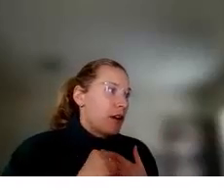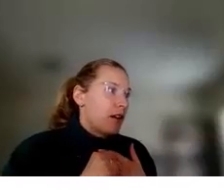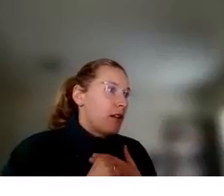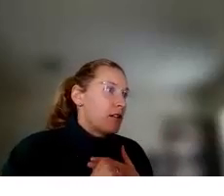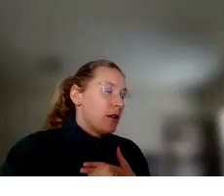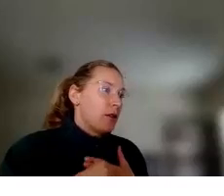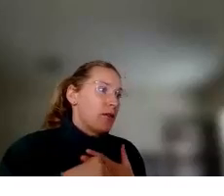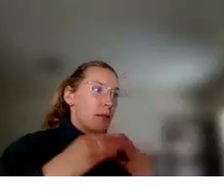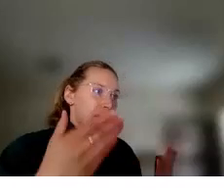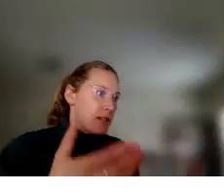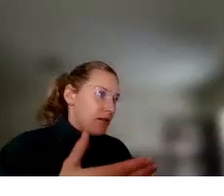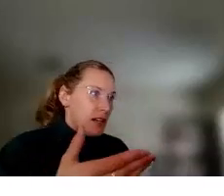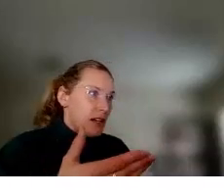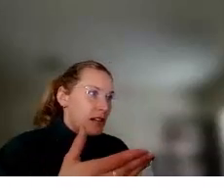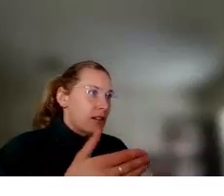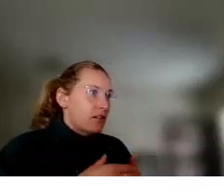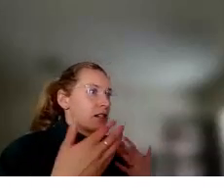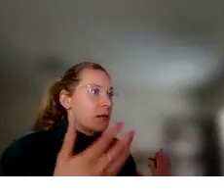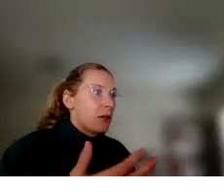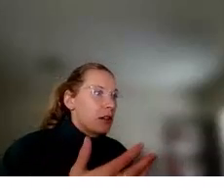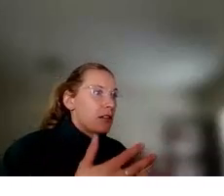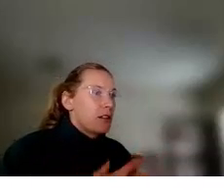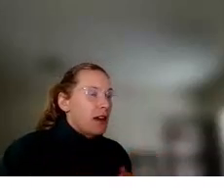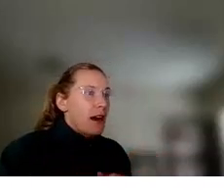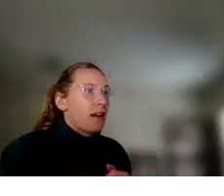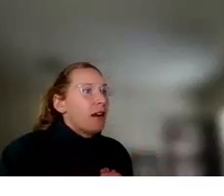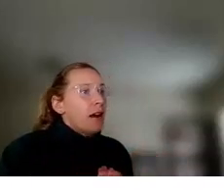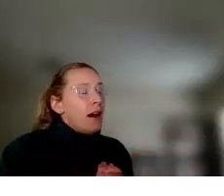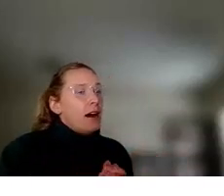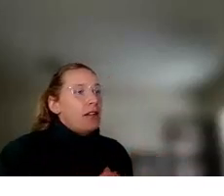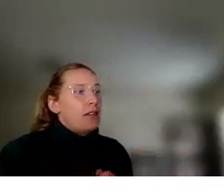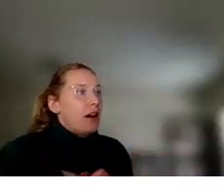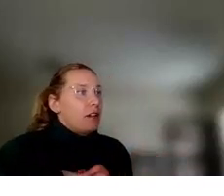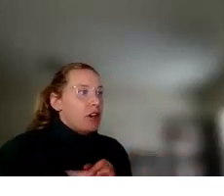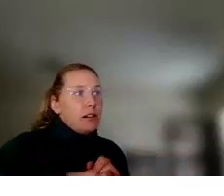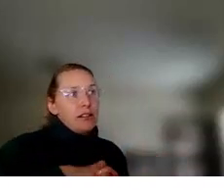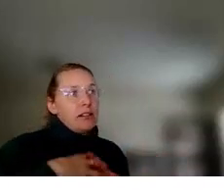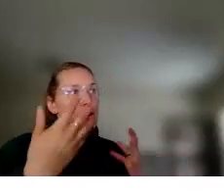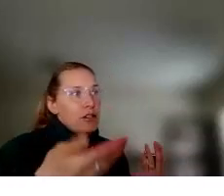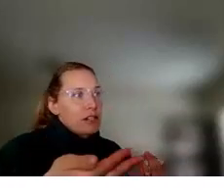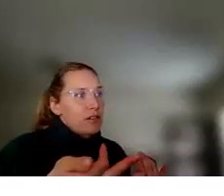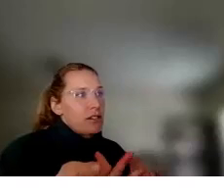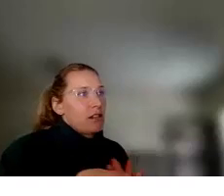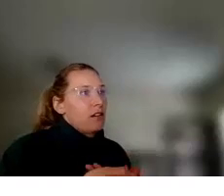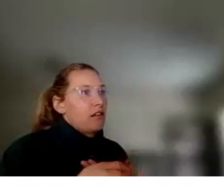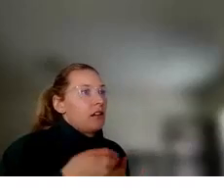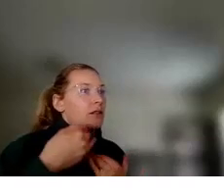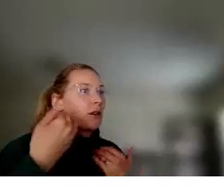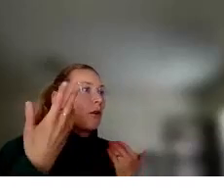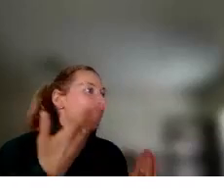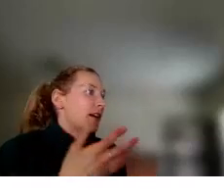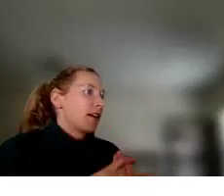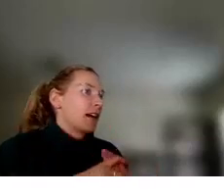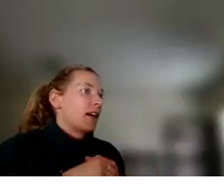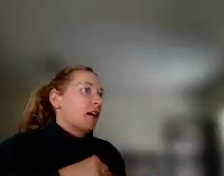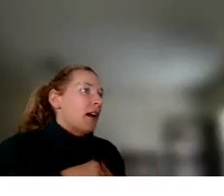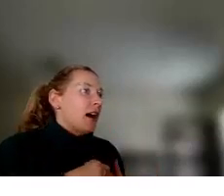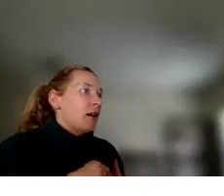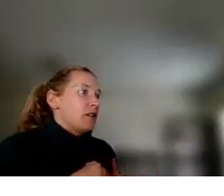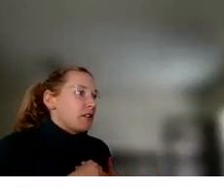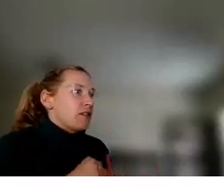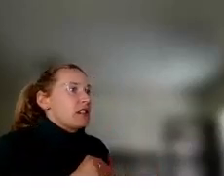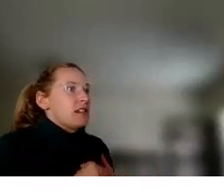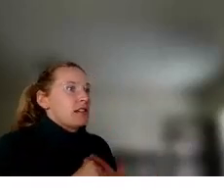for the waiver. So they must have needs that are similar to that of a child in a nursing facility